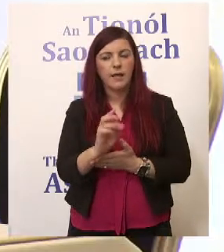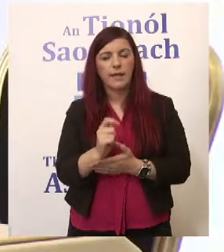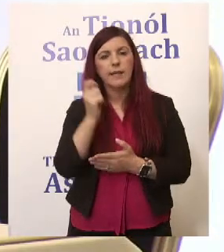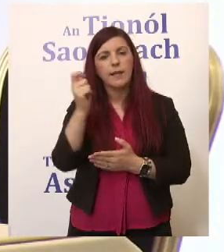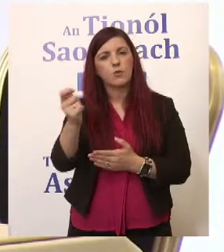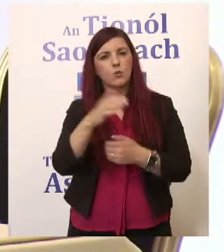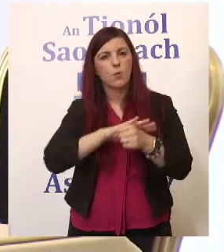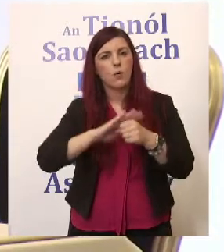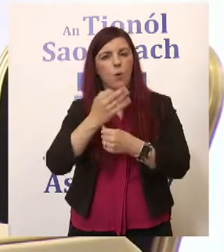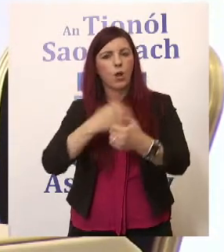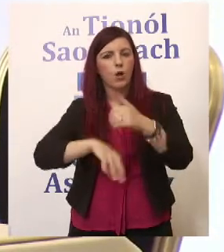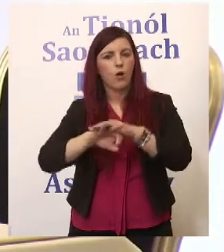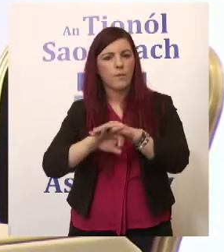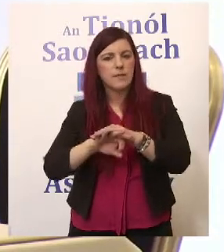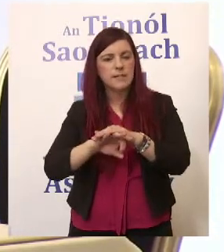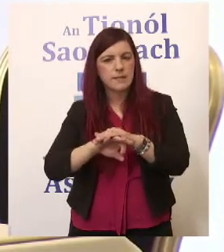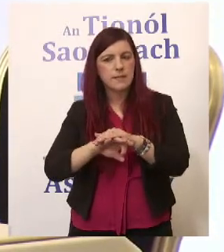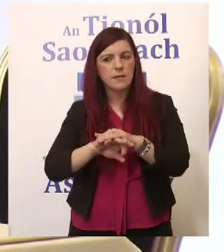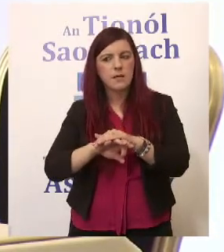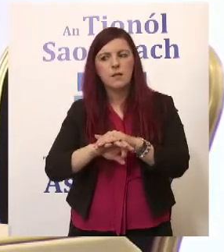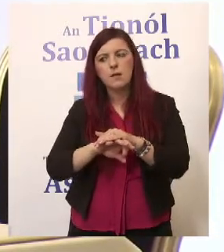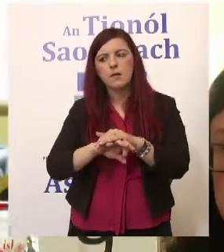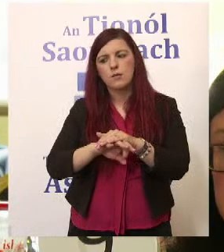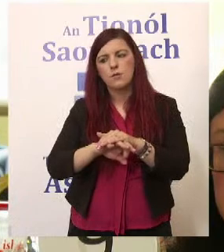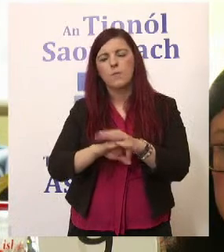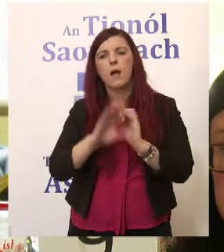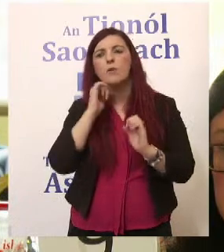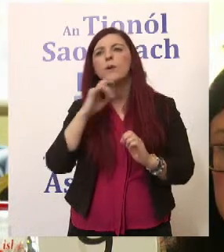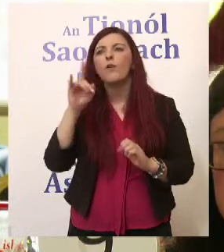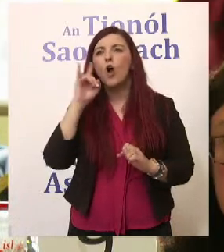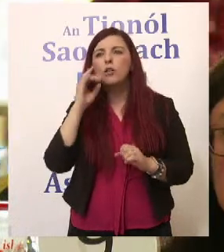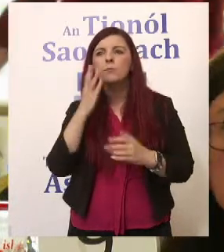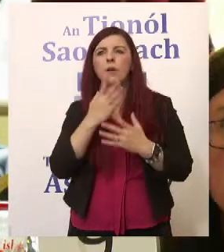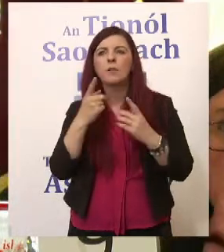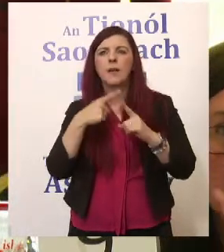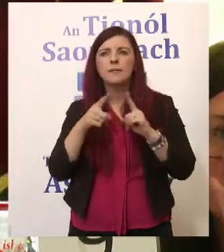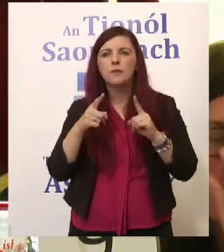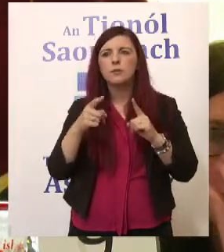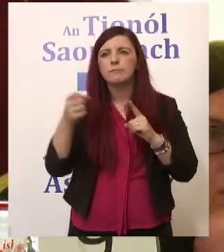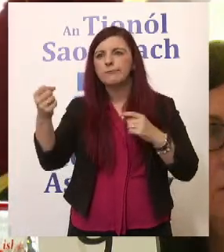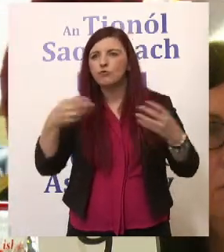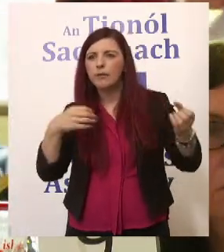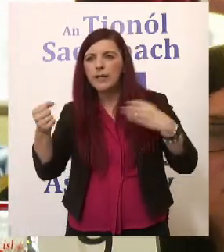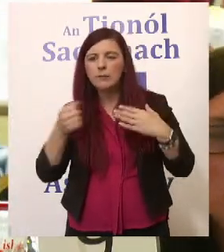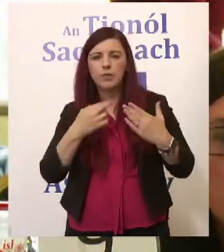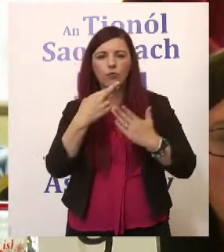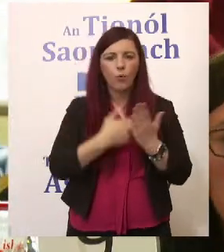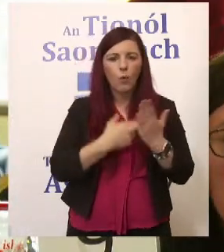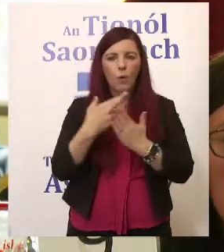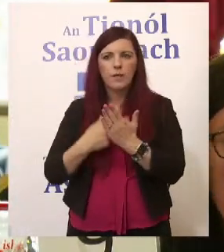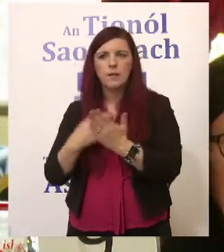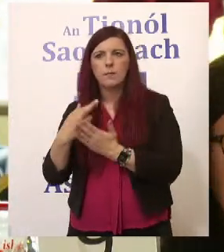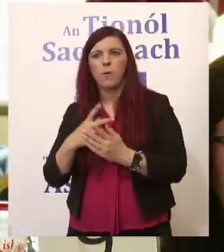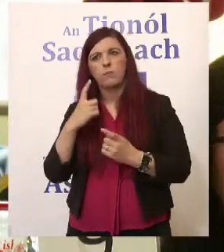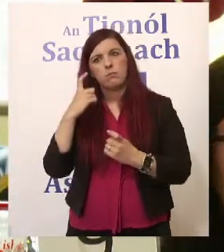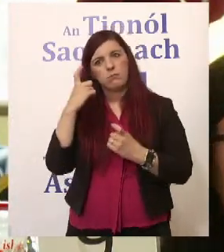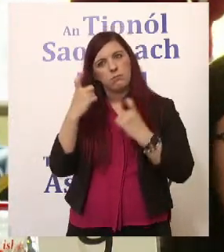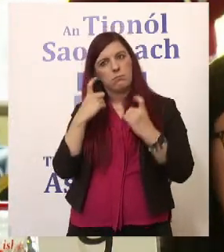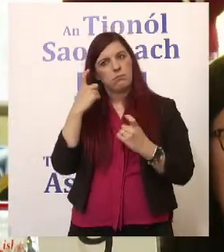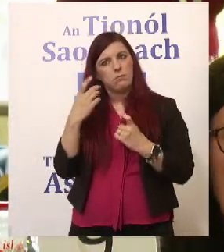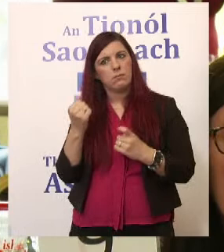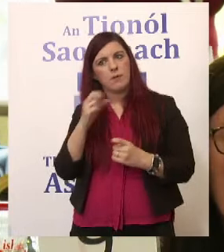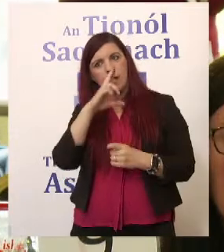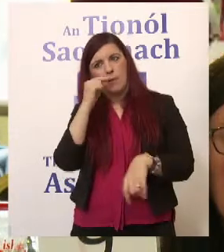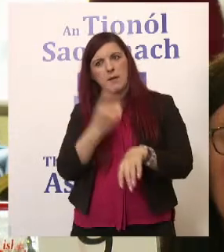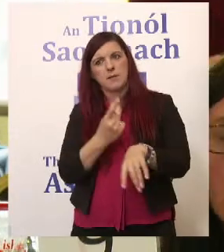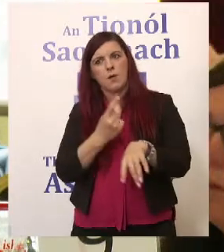governments from Central. I think we've heard a lot about there being kind of strings and conditions attached to it, and we wondered whether you have seen examples where the